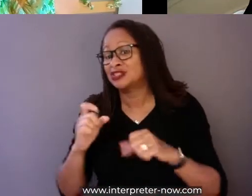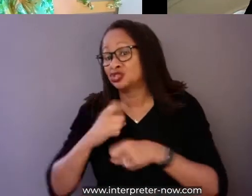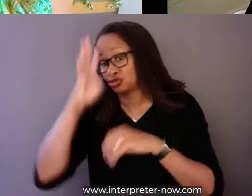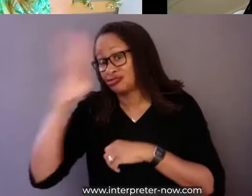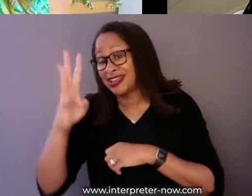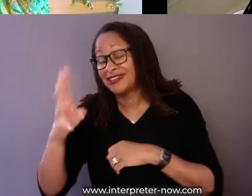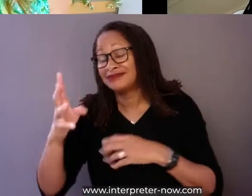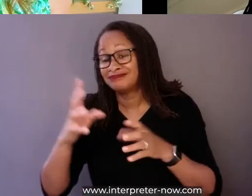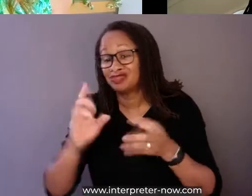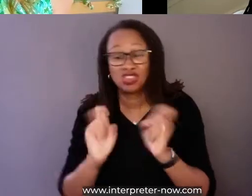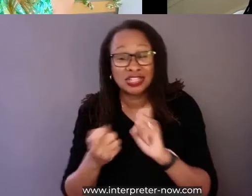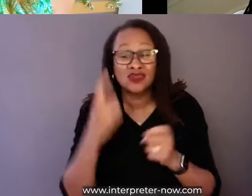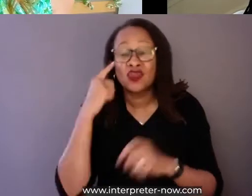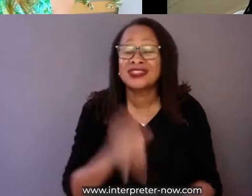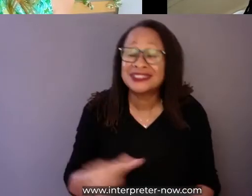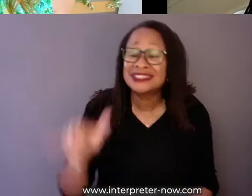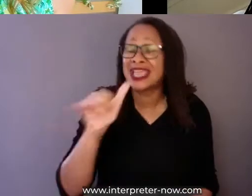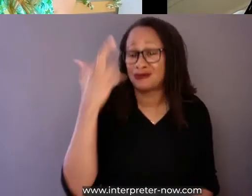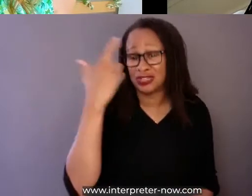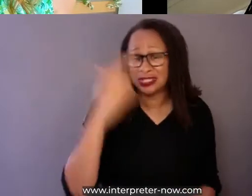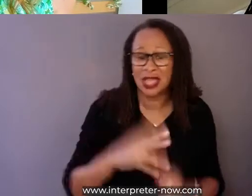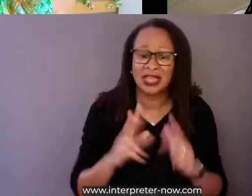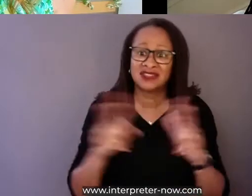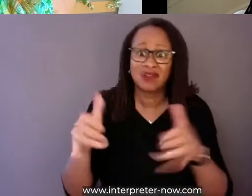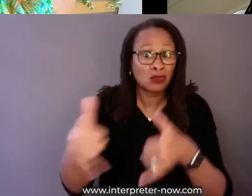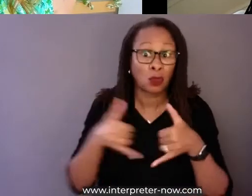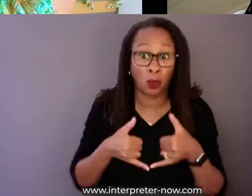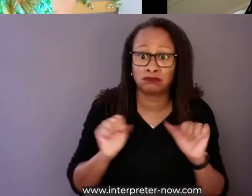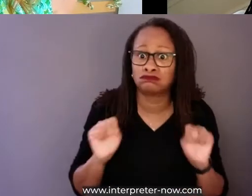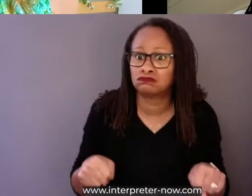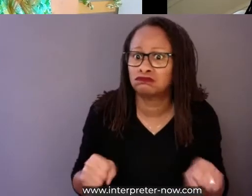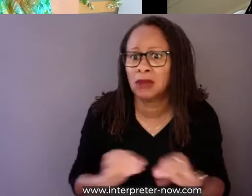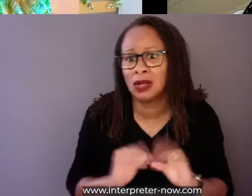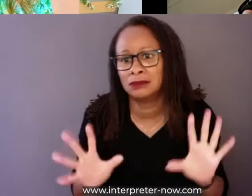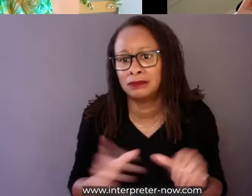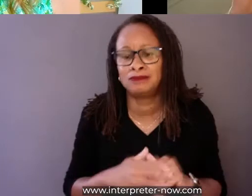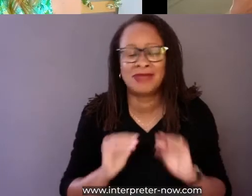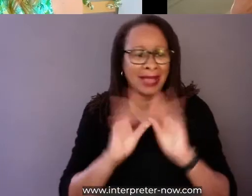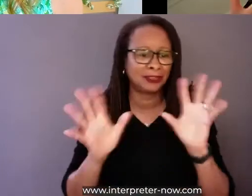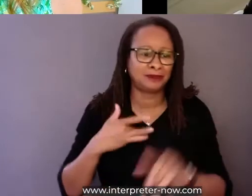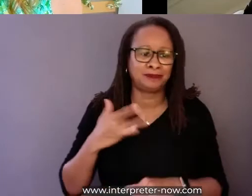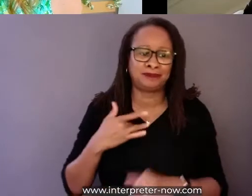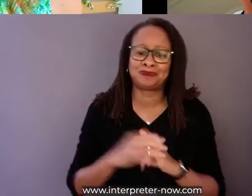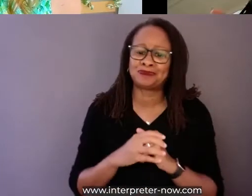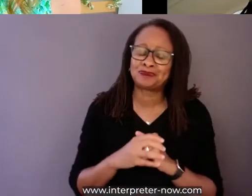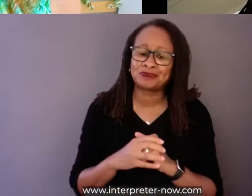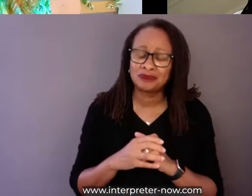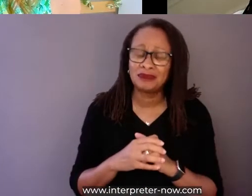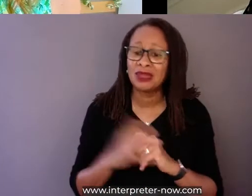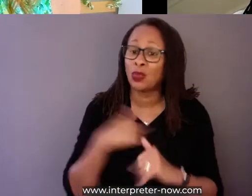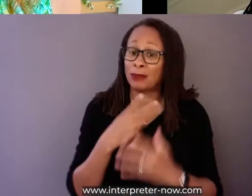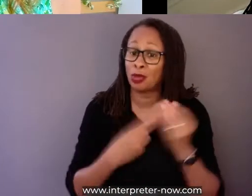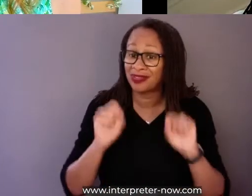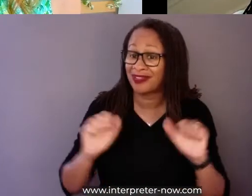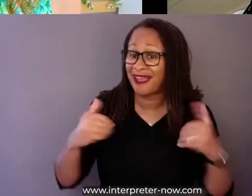reasons. Yeah. It is very rewarding. I definitely feel the reach that we both can have by doing it